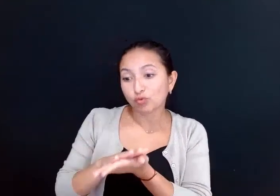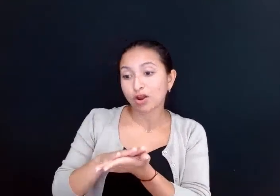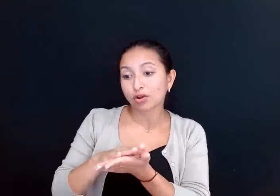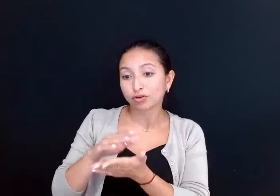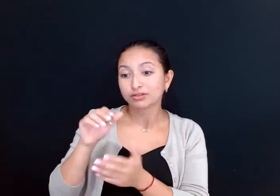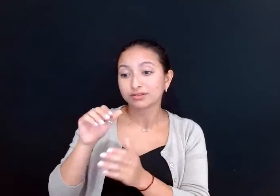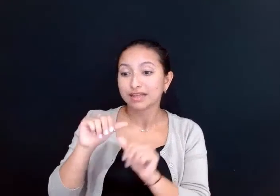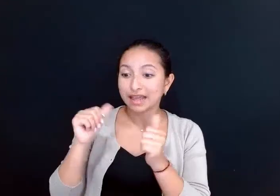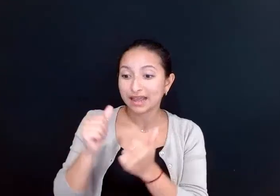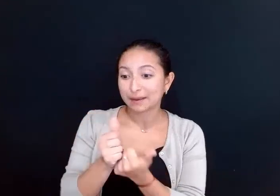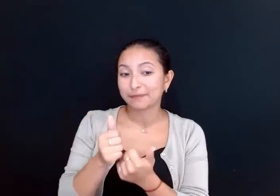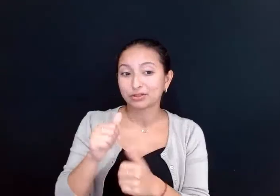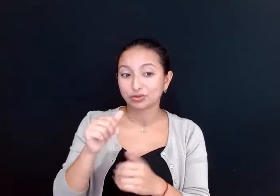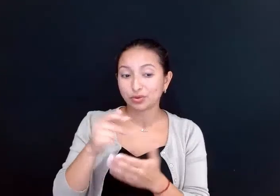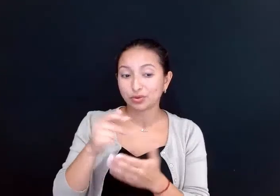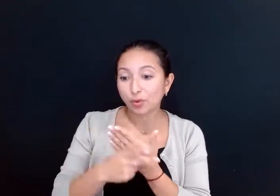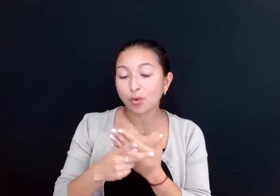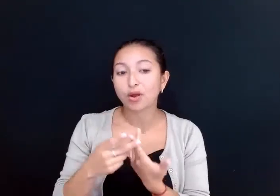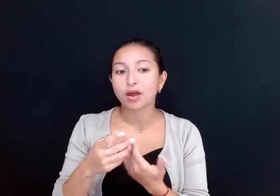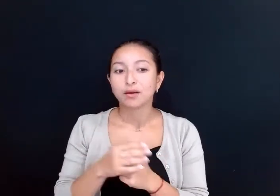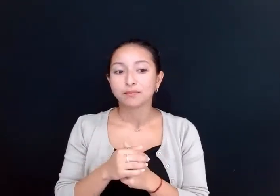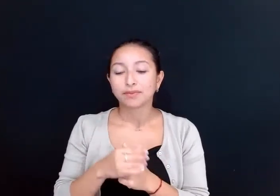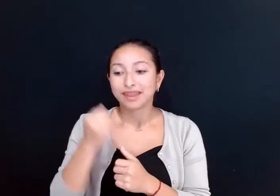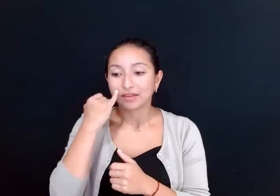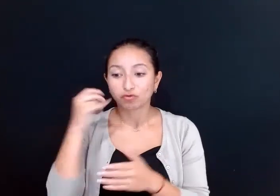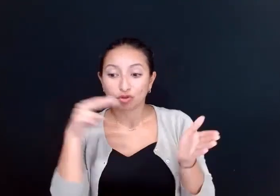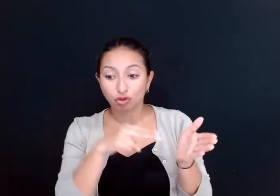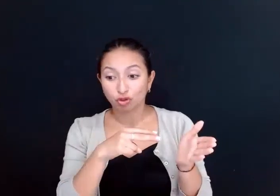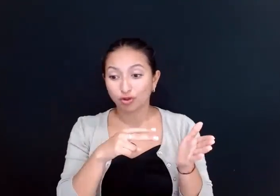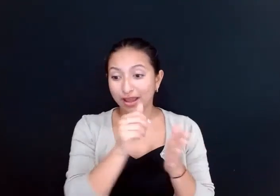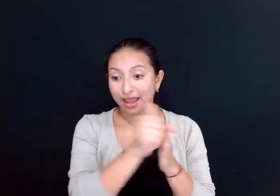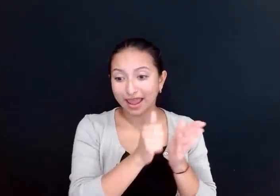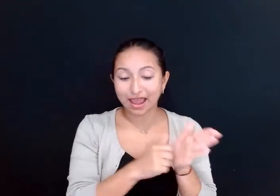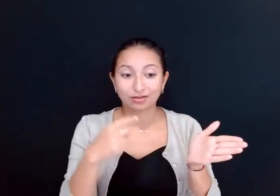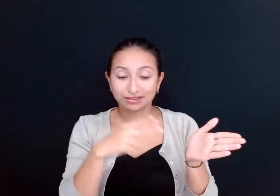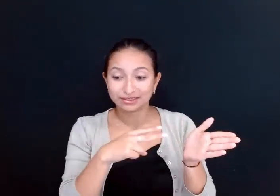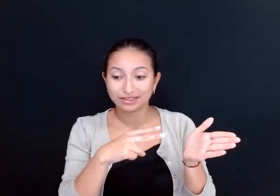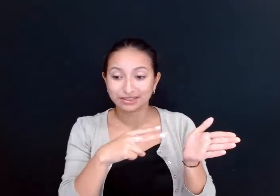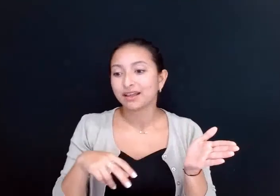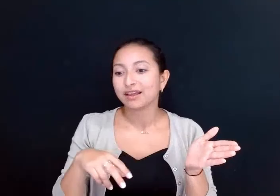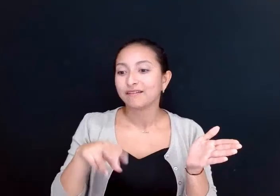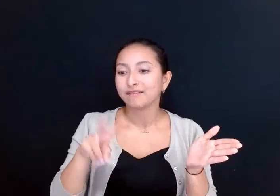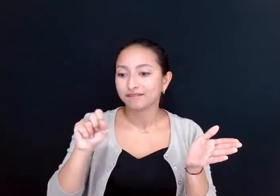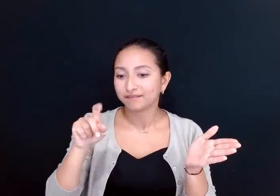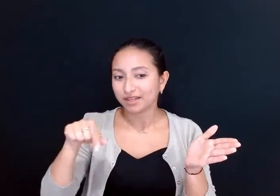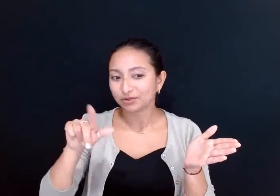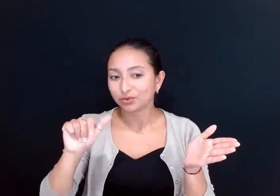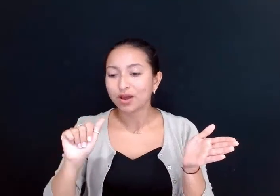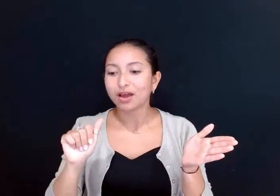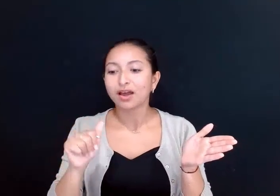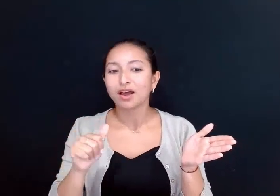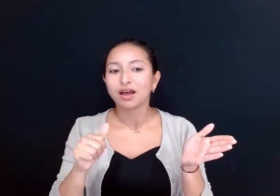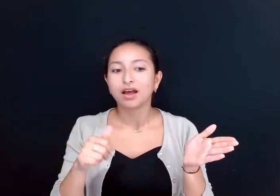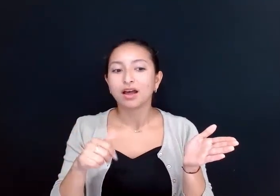company, Vestwell. If you logged into your account, you might have seen Vestwell. Currently still Someday, but eventually changing over to